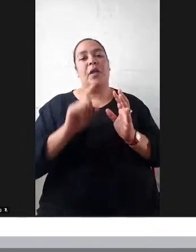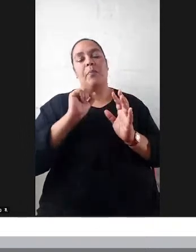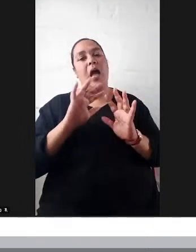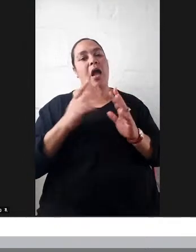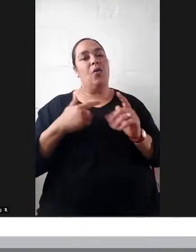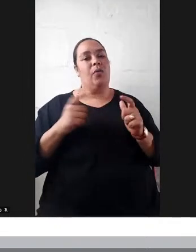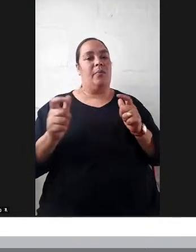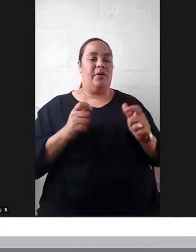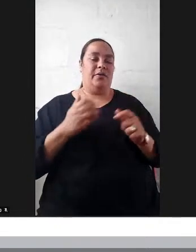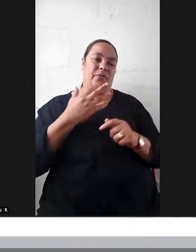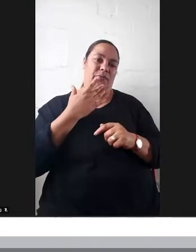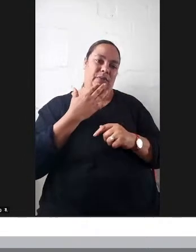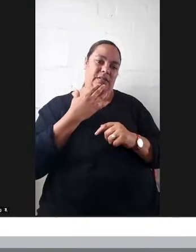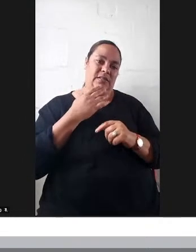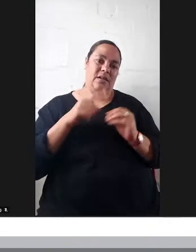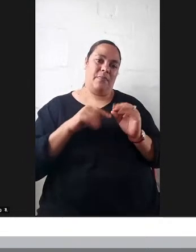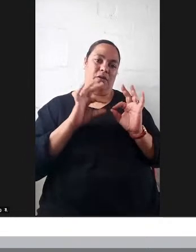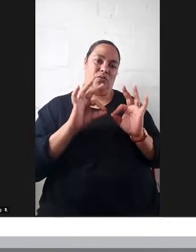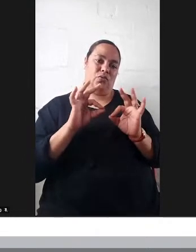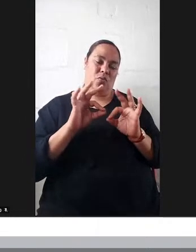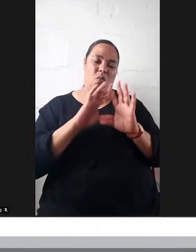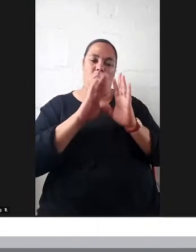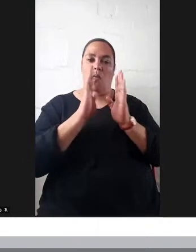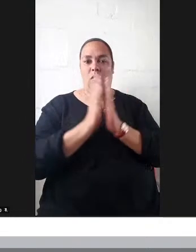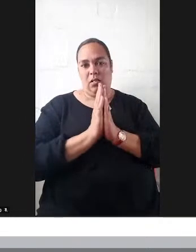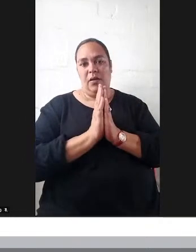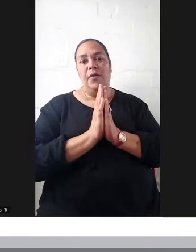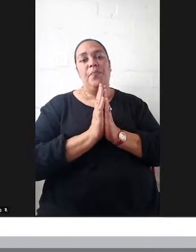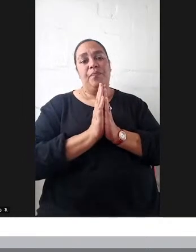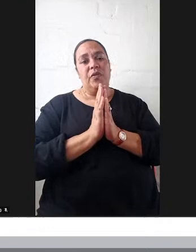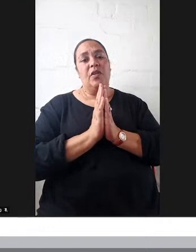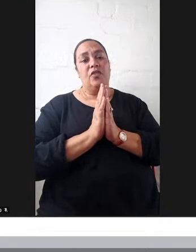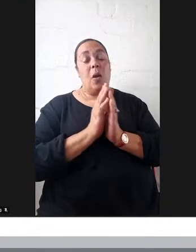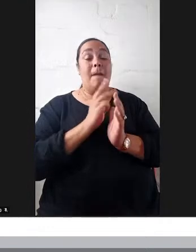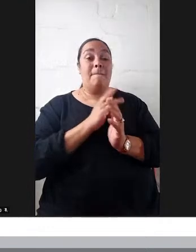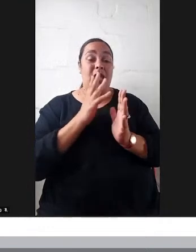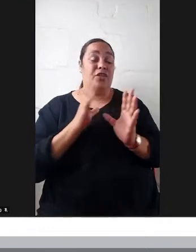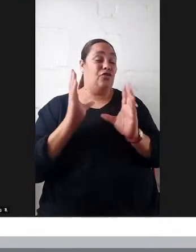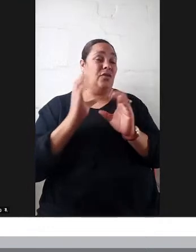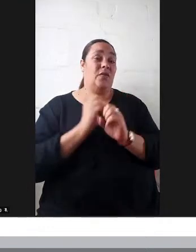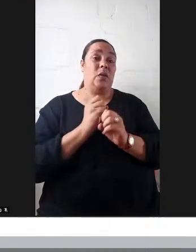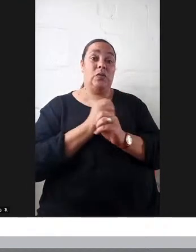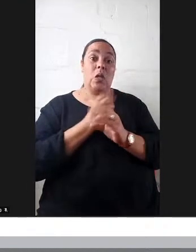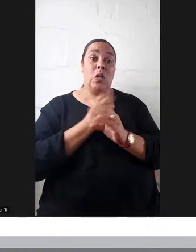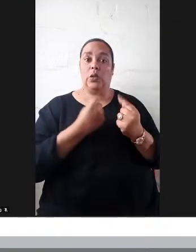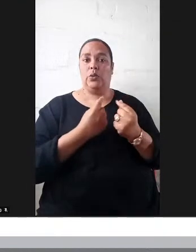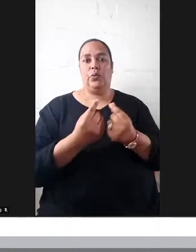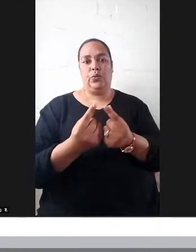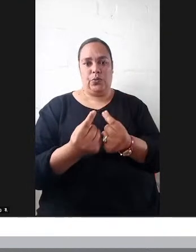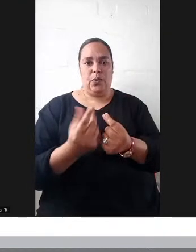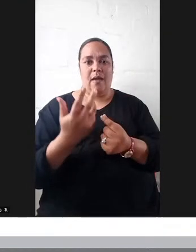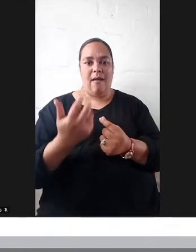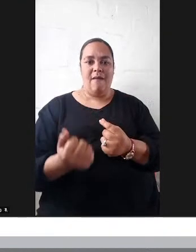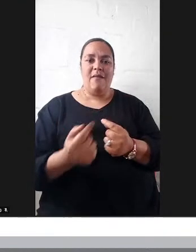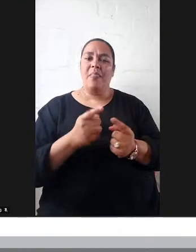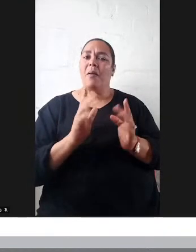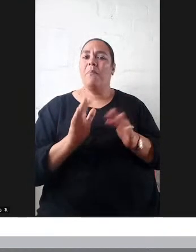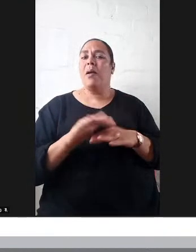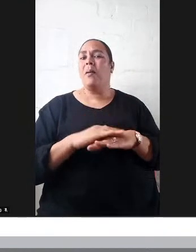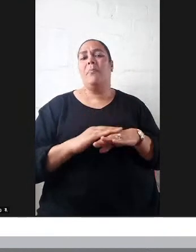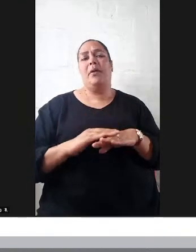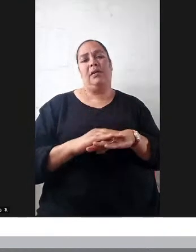risks around all of this? So our managers are putting a lot of attention to that. And that's just the basics of